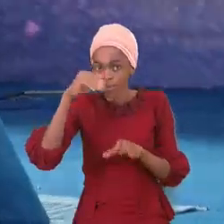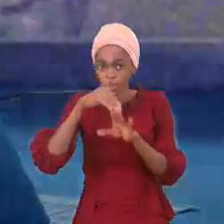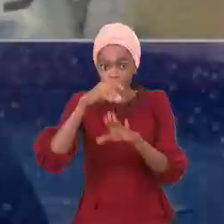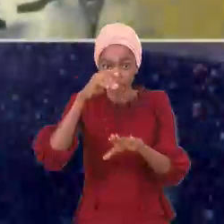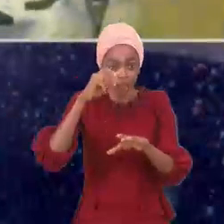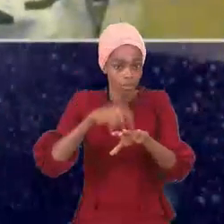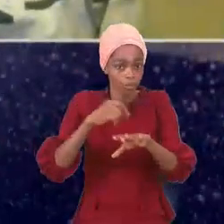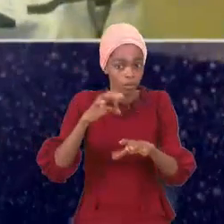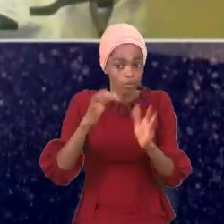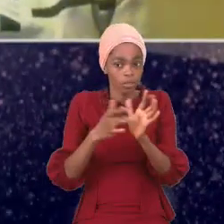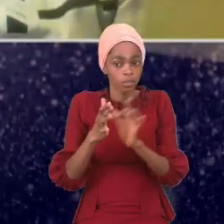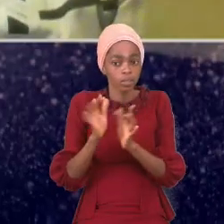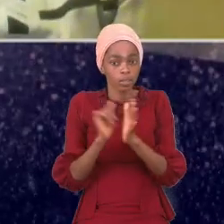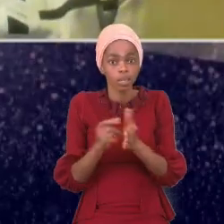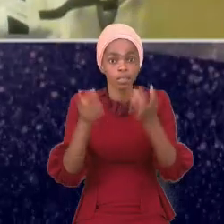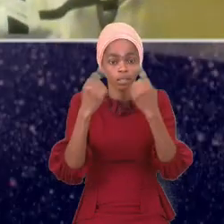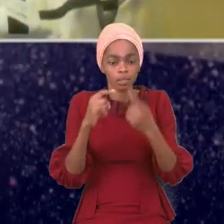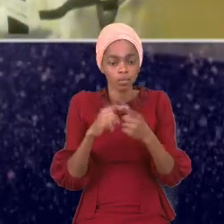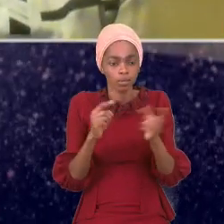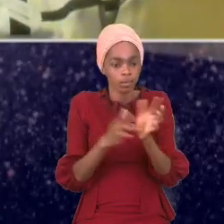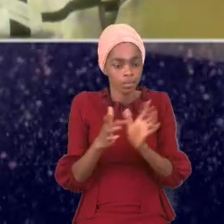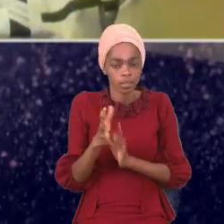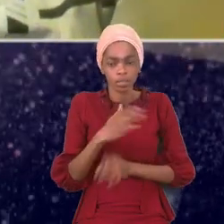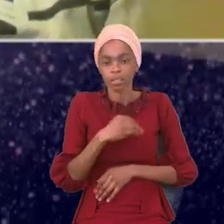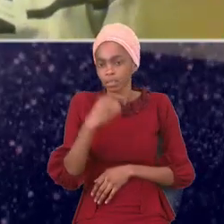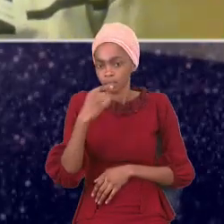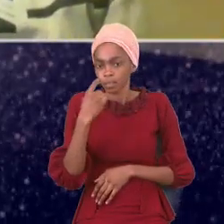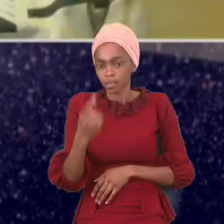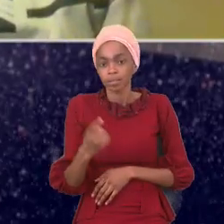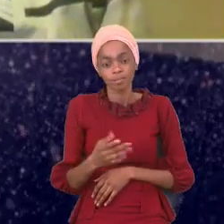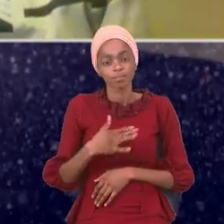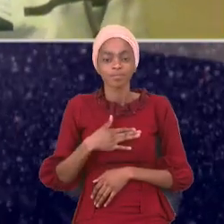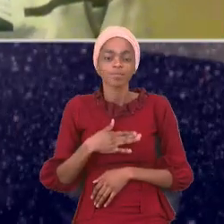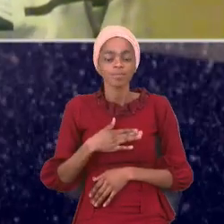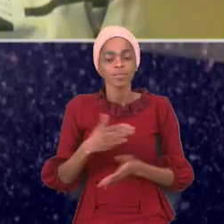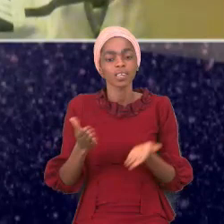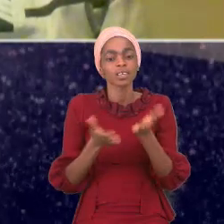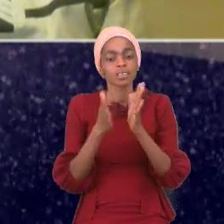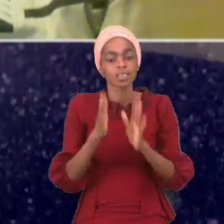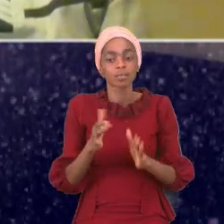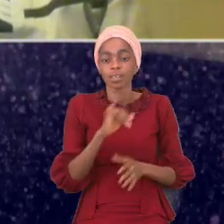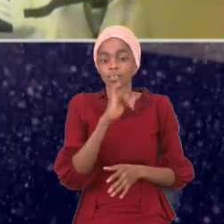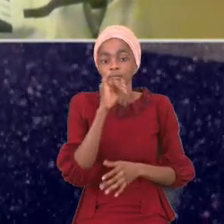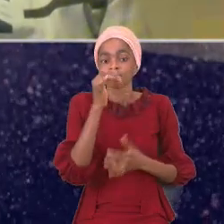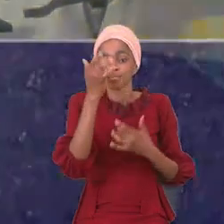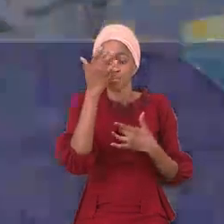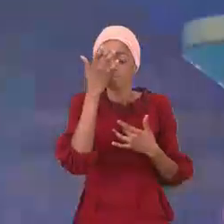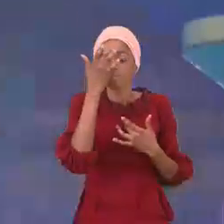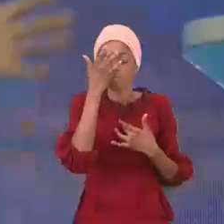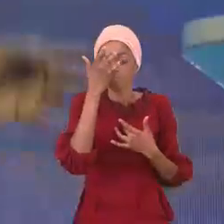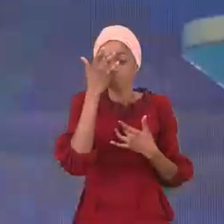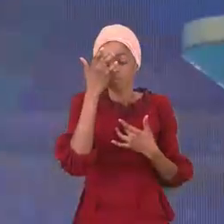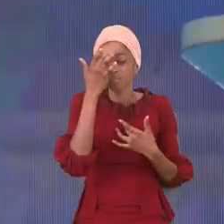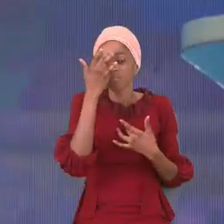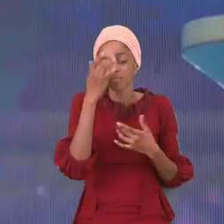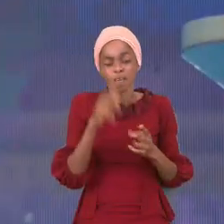Jesus that came to Christ and said that my servant is grievously,